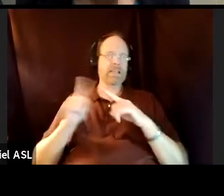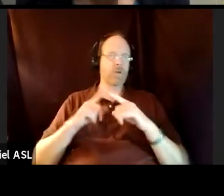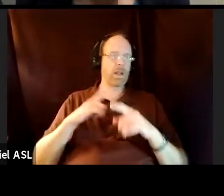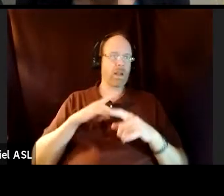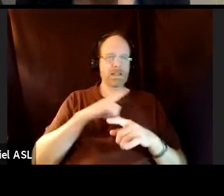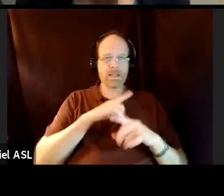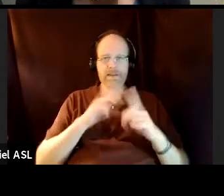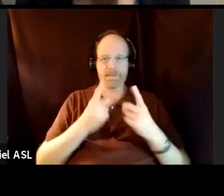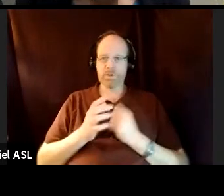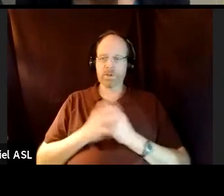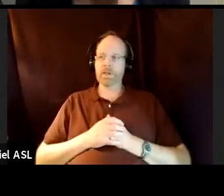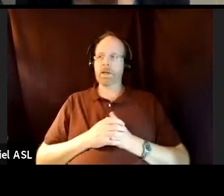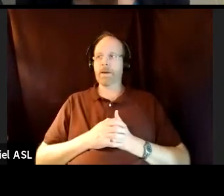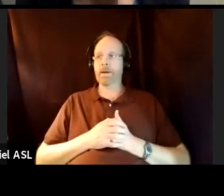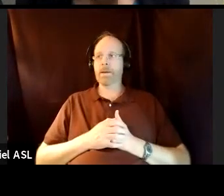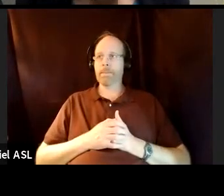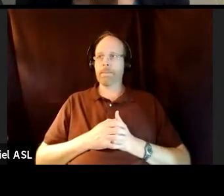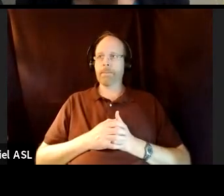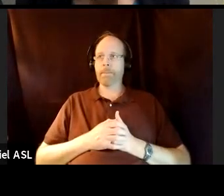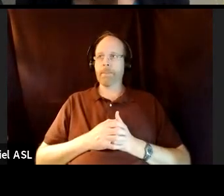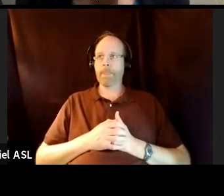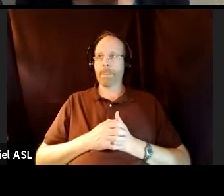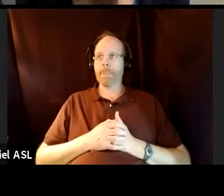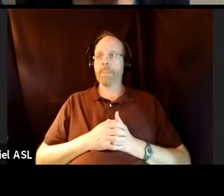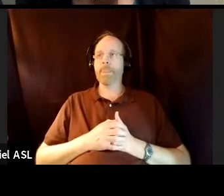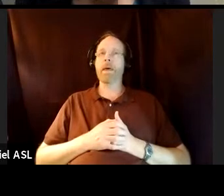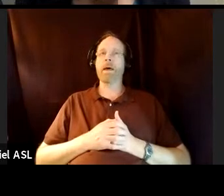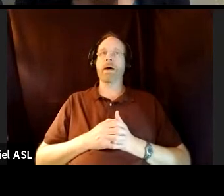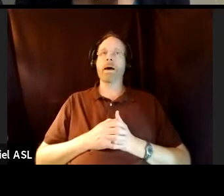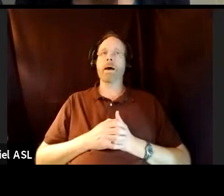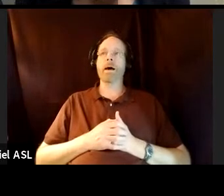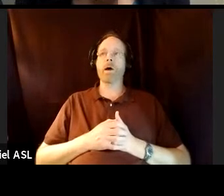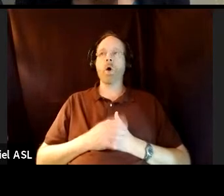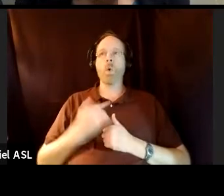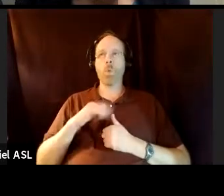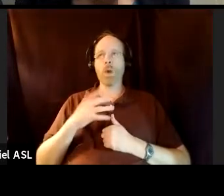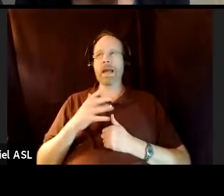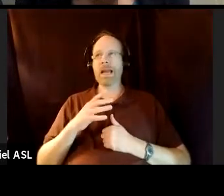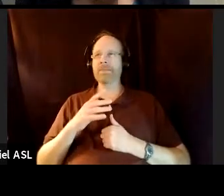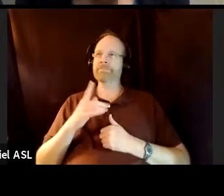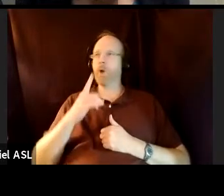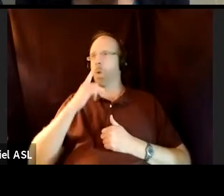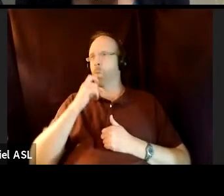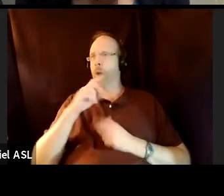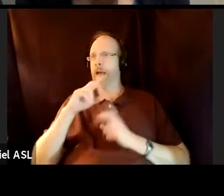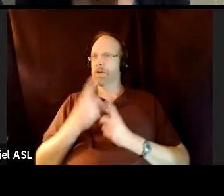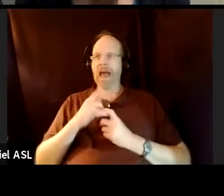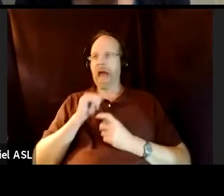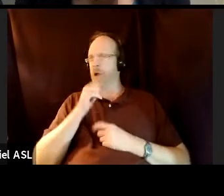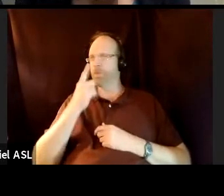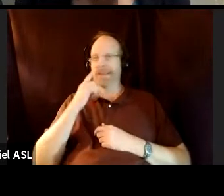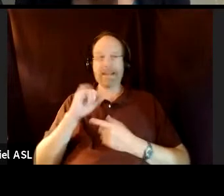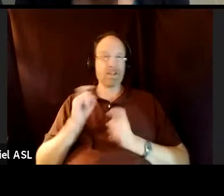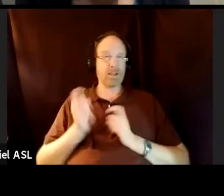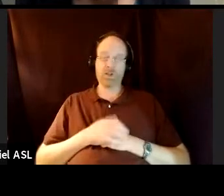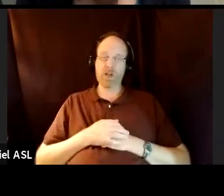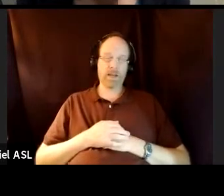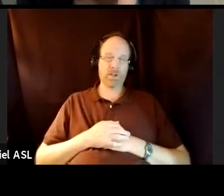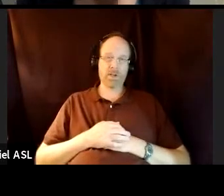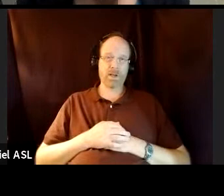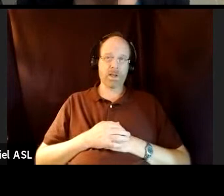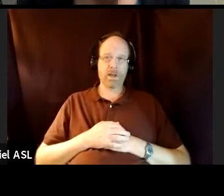legislative districts. Beyond that, we're kind of a red district. I don't think that's going to change